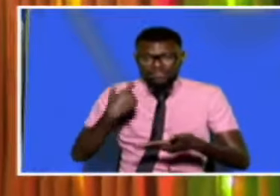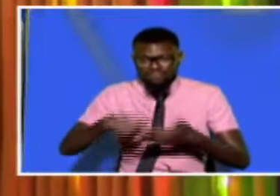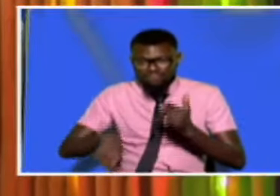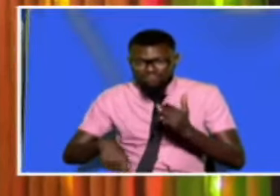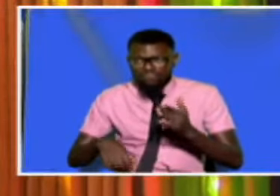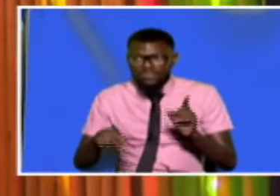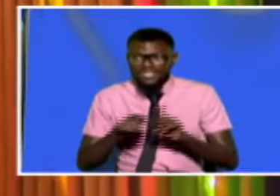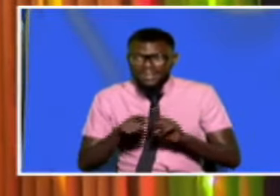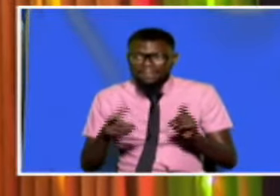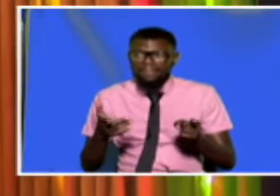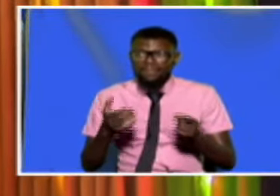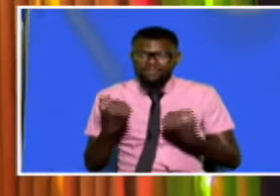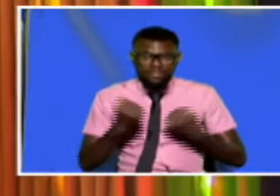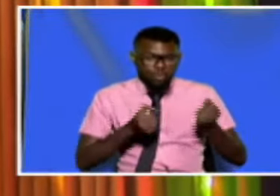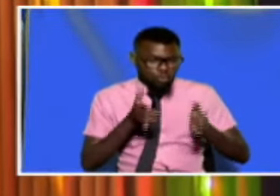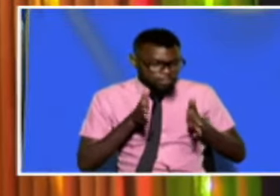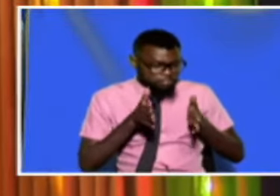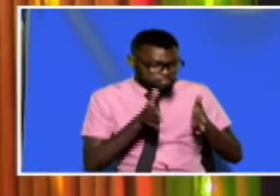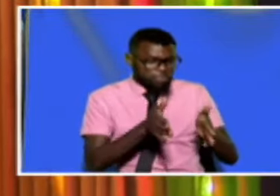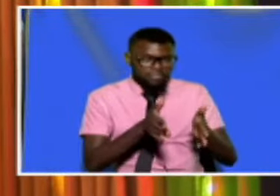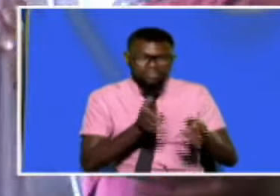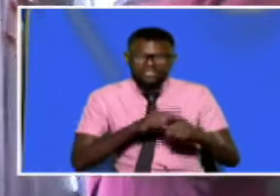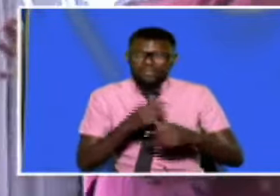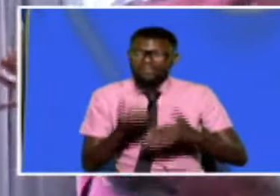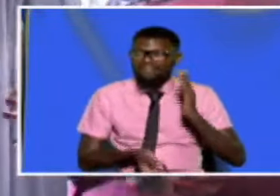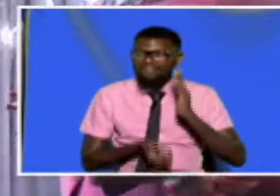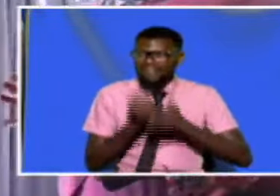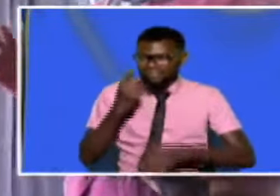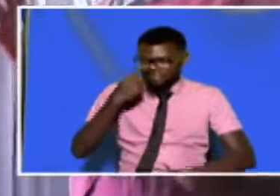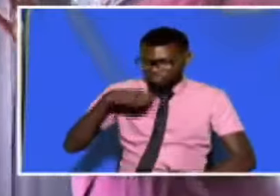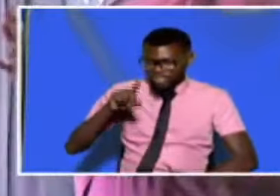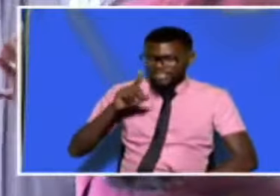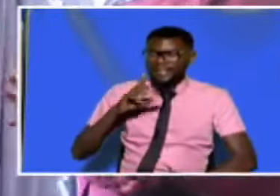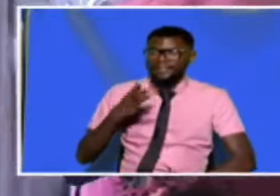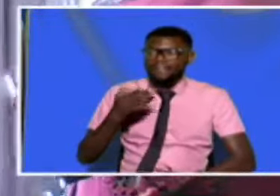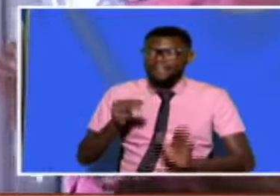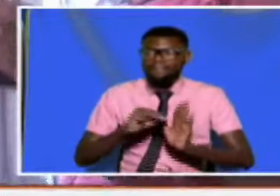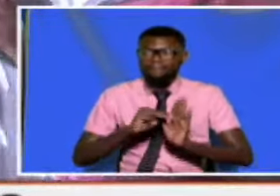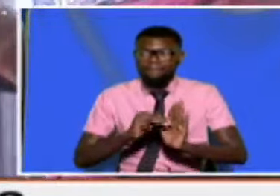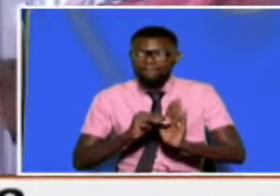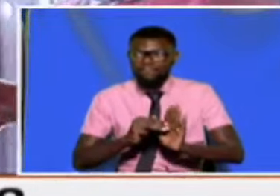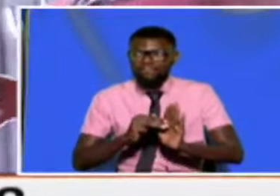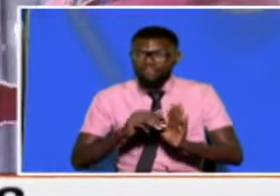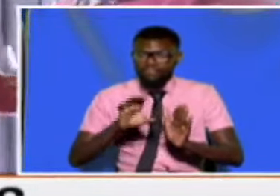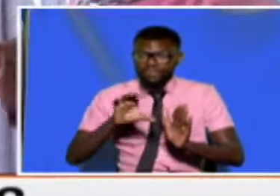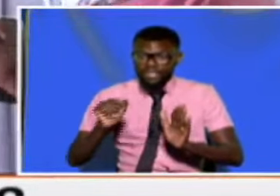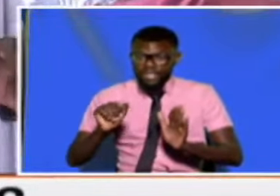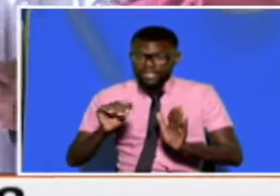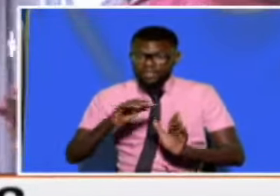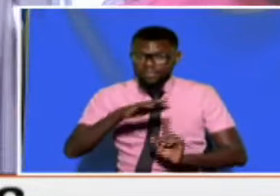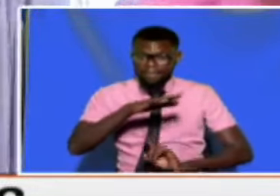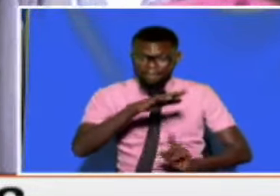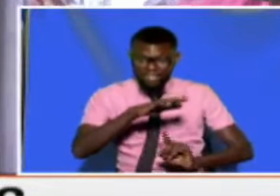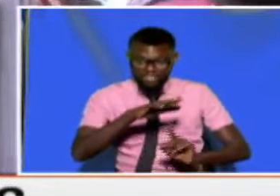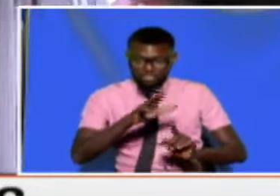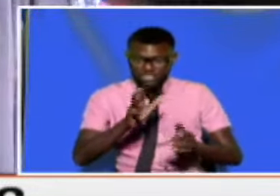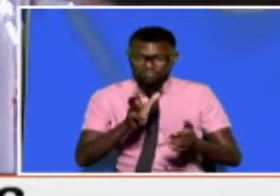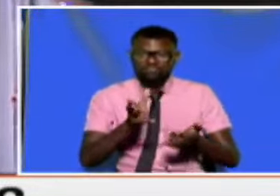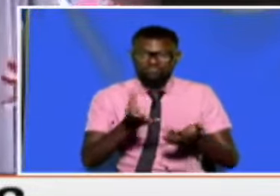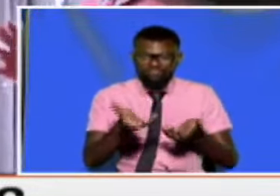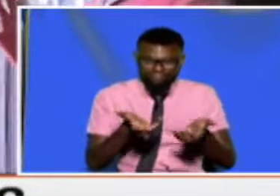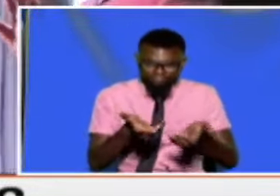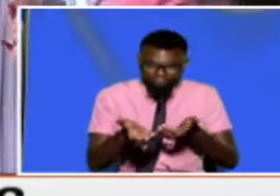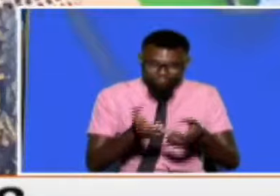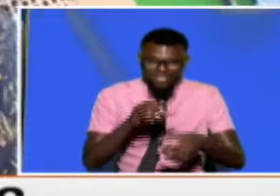others. Speaking during the launch of the policy model in Nairobi, the Cabinet Secretary for Investment, Trade and Industry, Rebecca